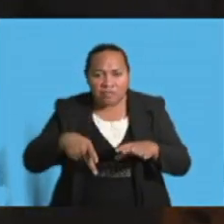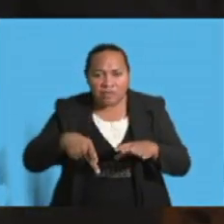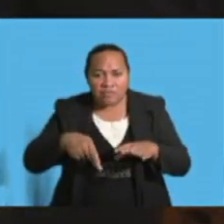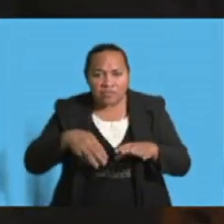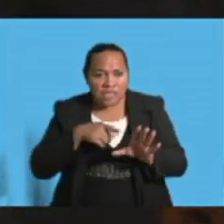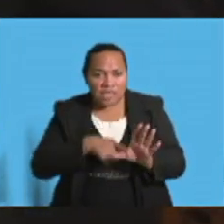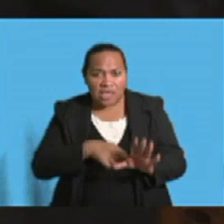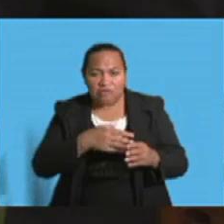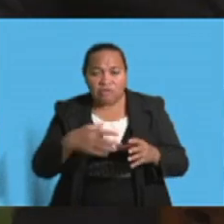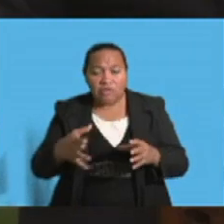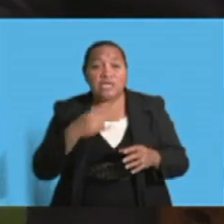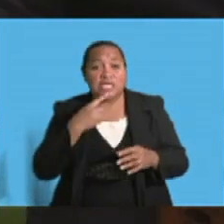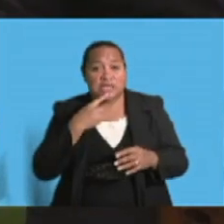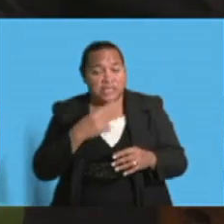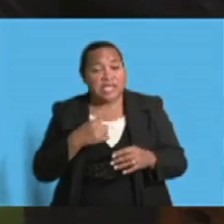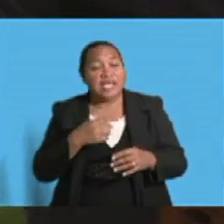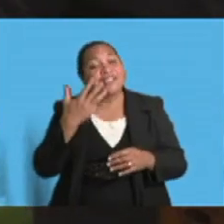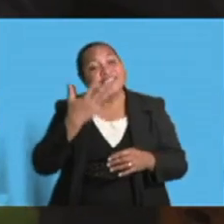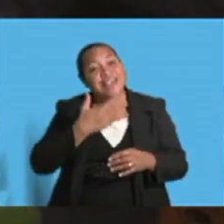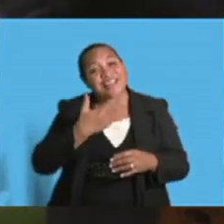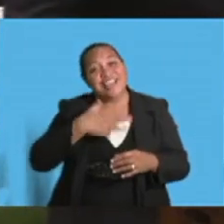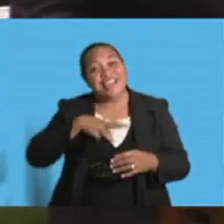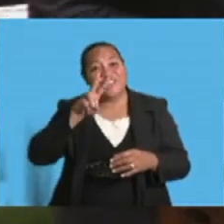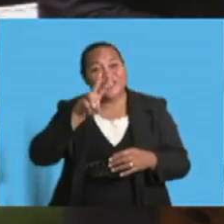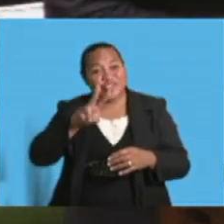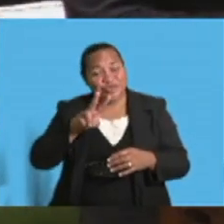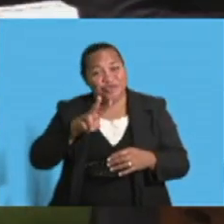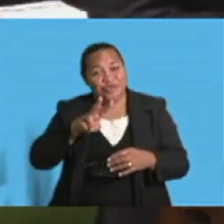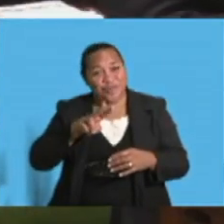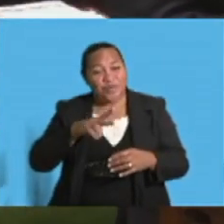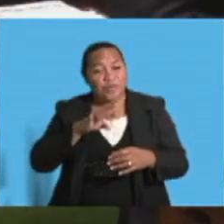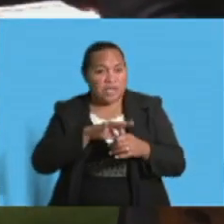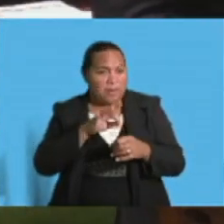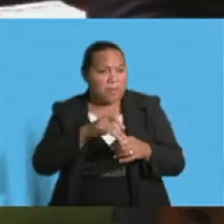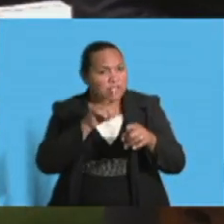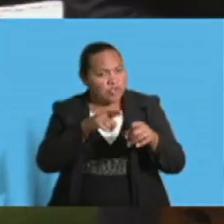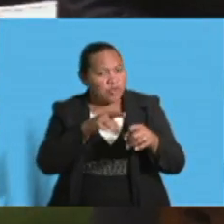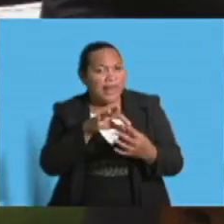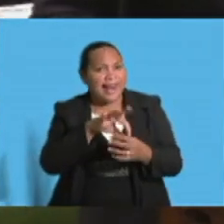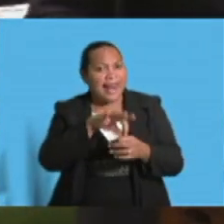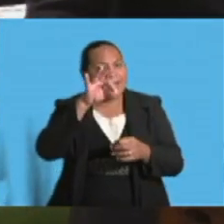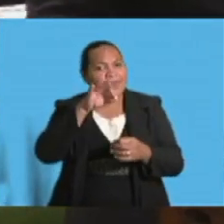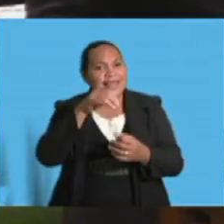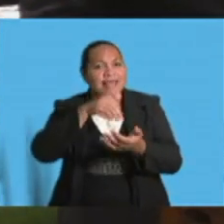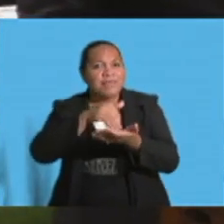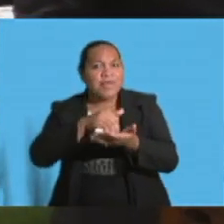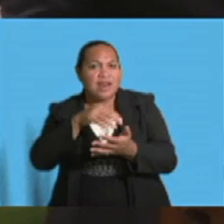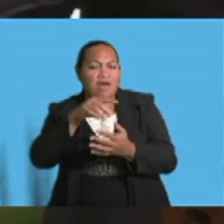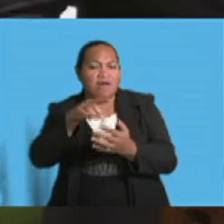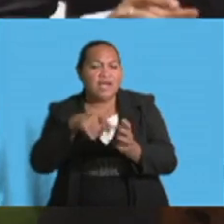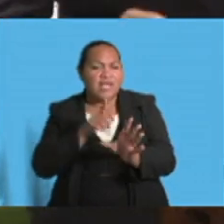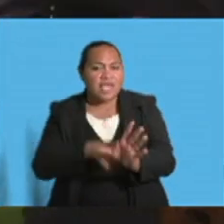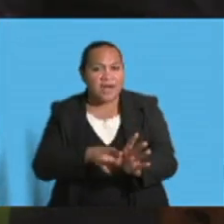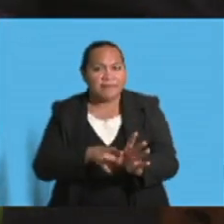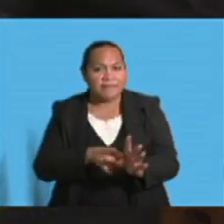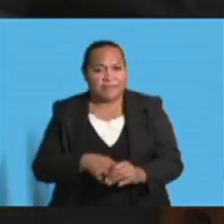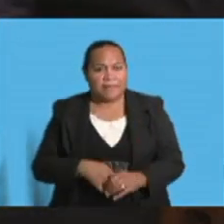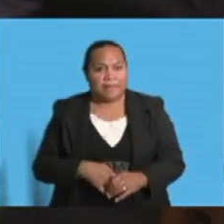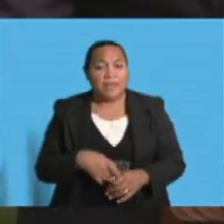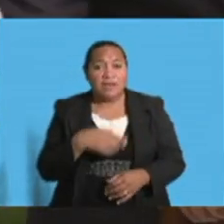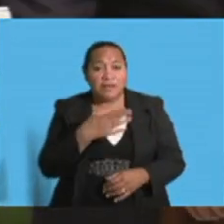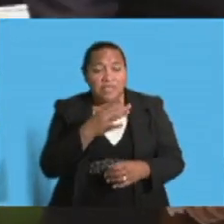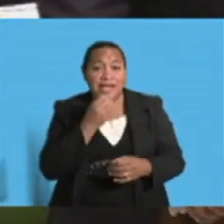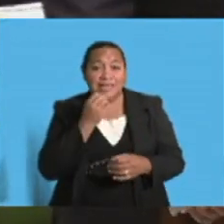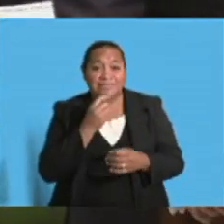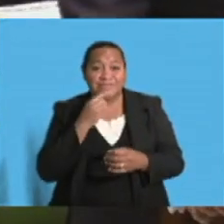also taking credit for growth in 1992 when he was only elected in mid-year. In fact, Madam Speaker, his press statement last